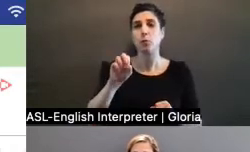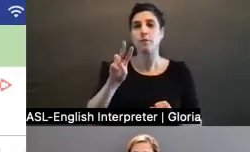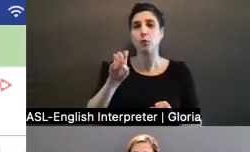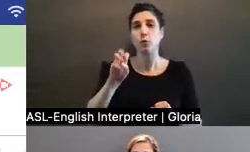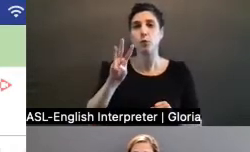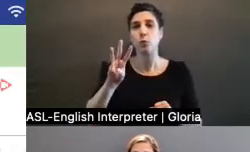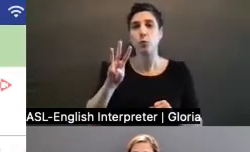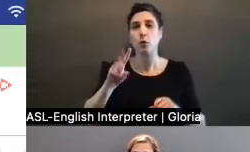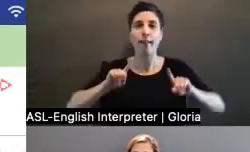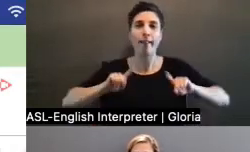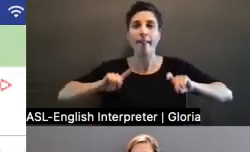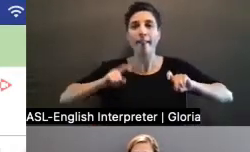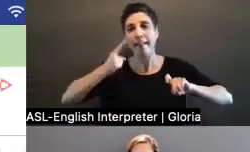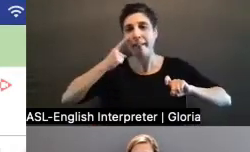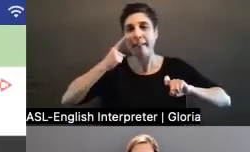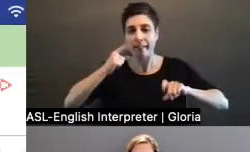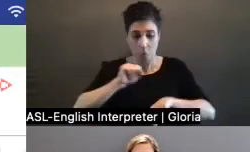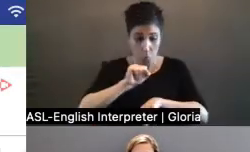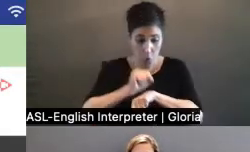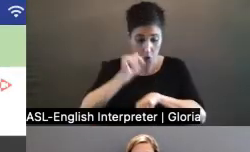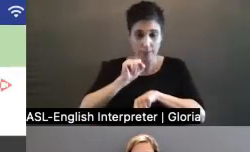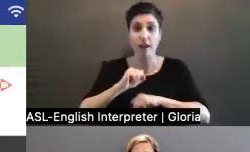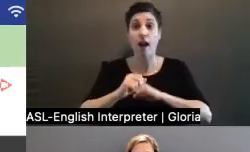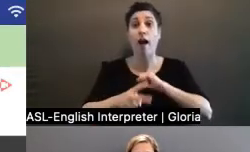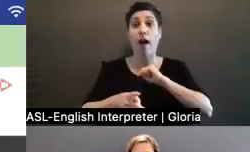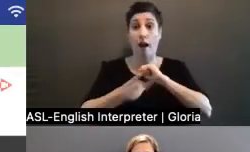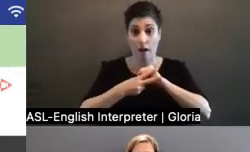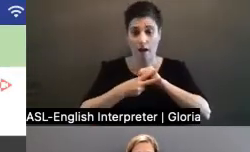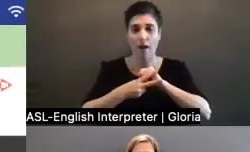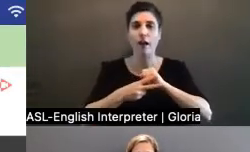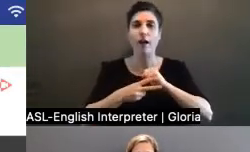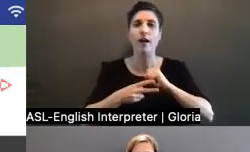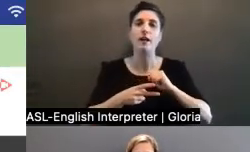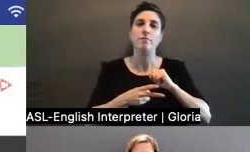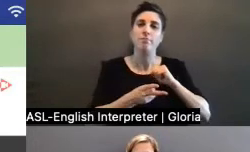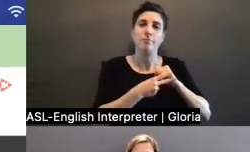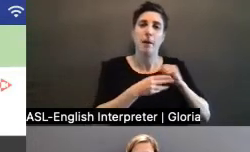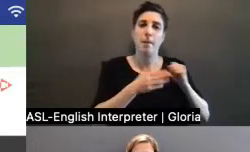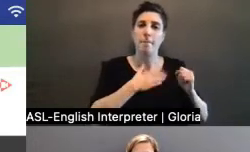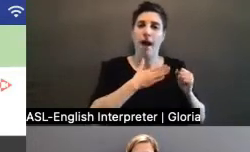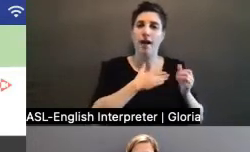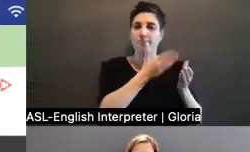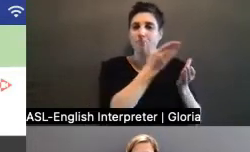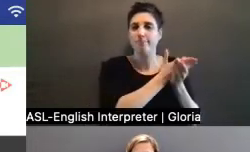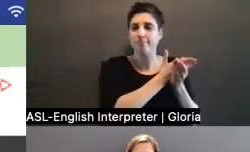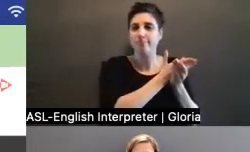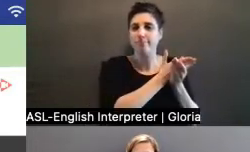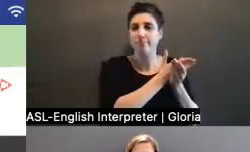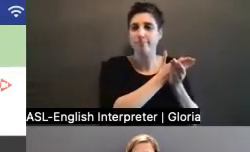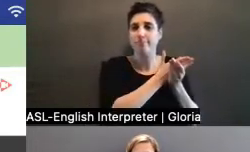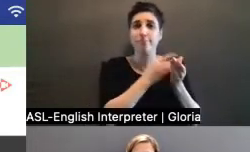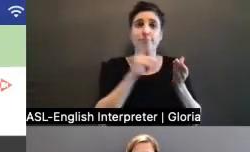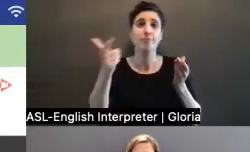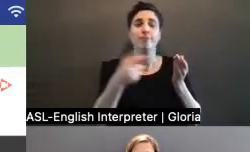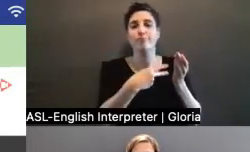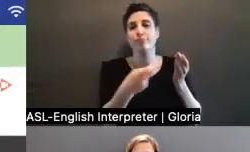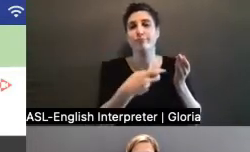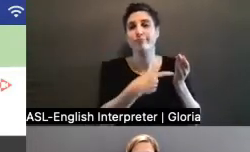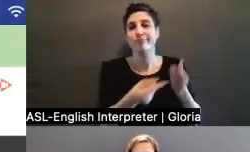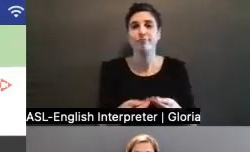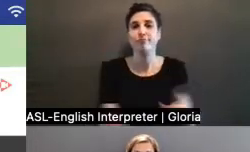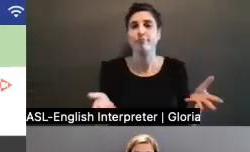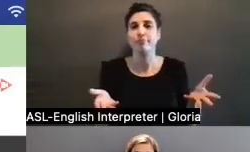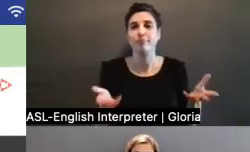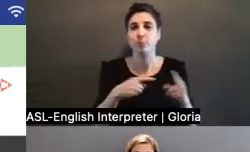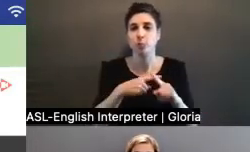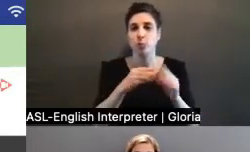everything works. And then if I save it, it's going to sit in my collection so I can access that as well. So because there are a few